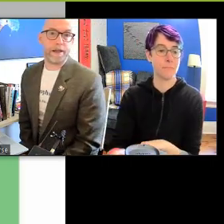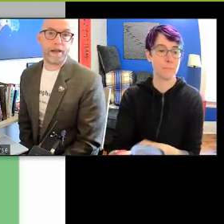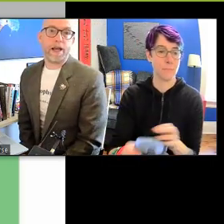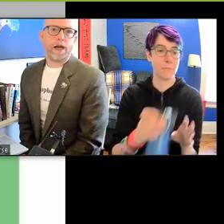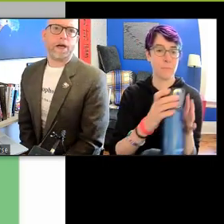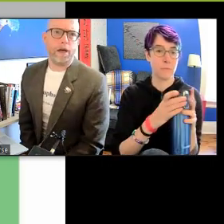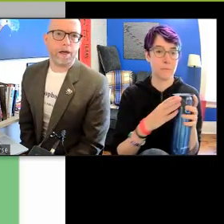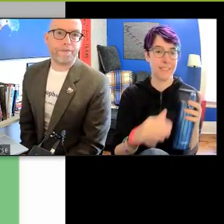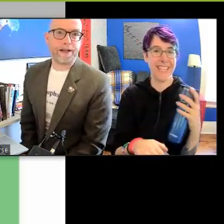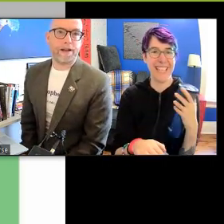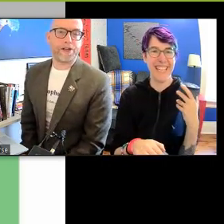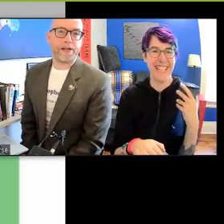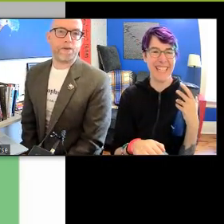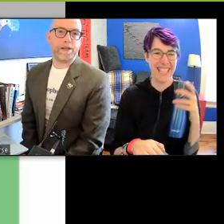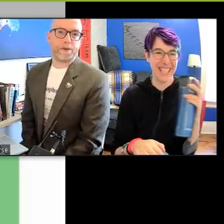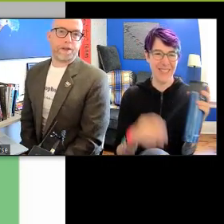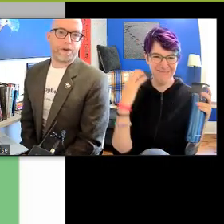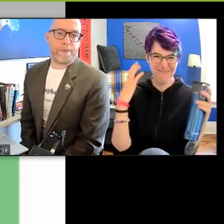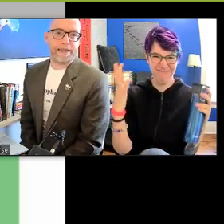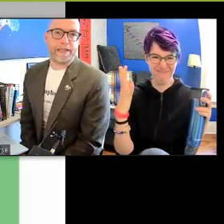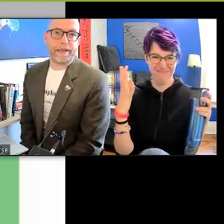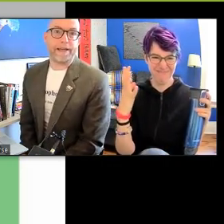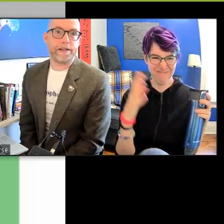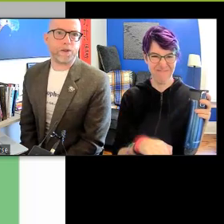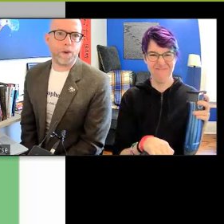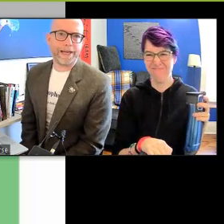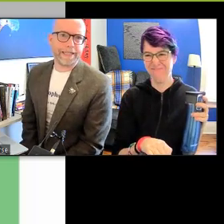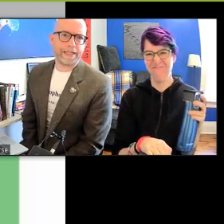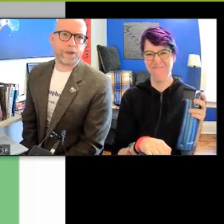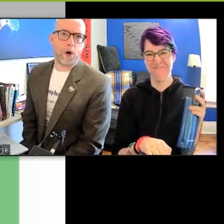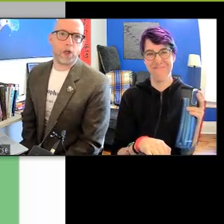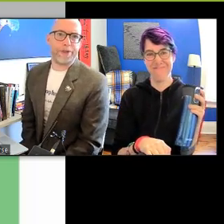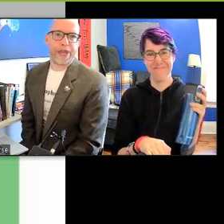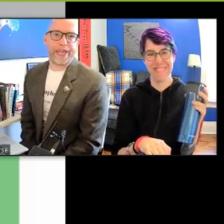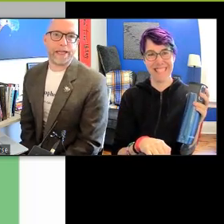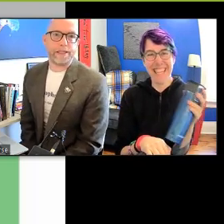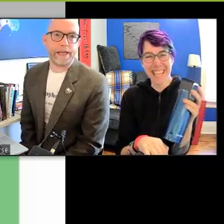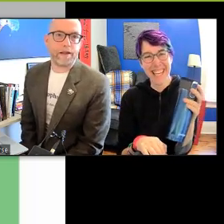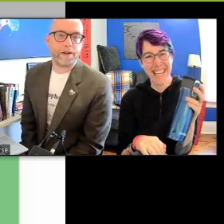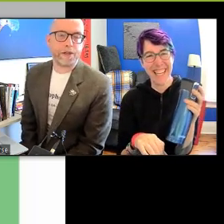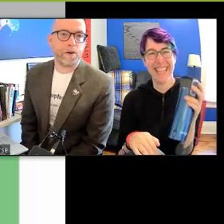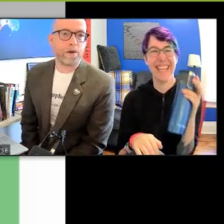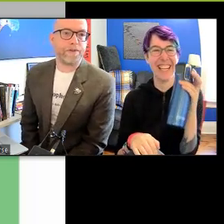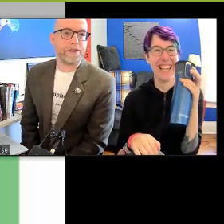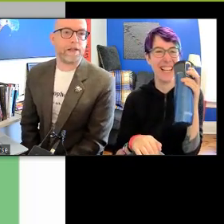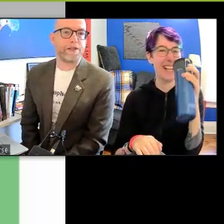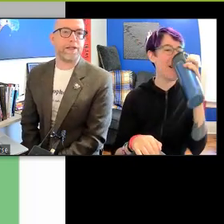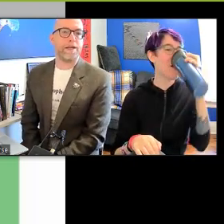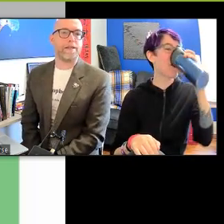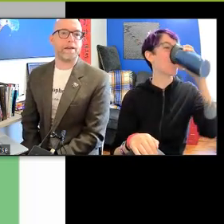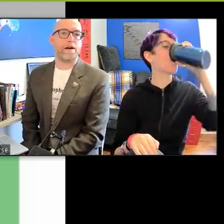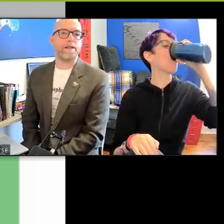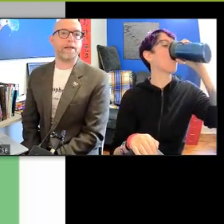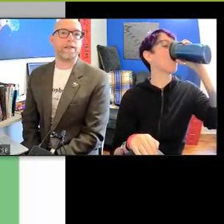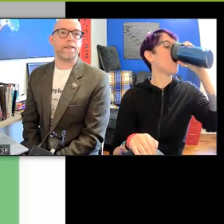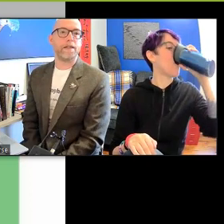is a phylogeny. What is with the tree-based thinking? It is the way to get to all of the things, ecological or physiological. It